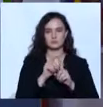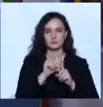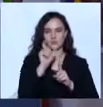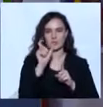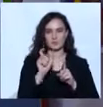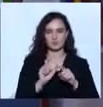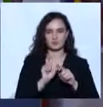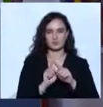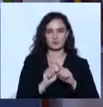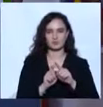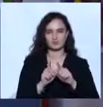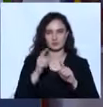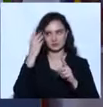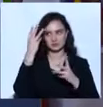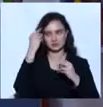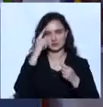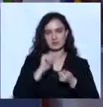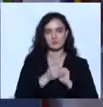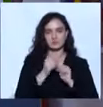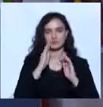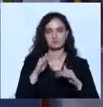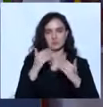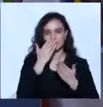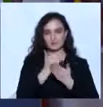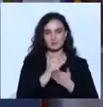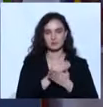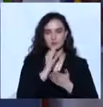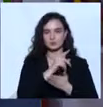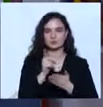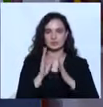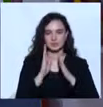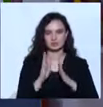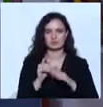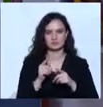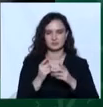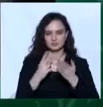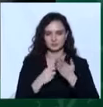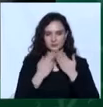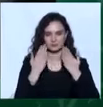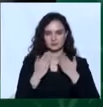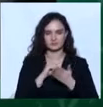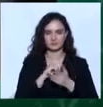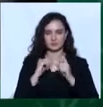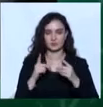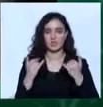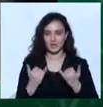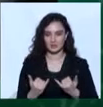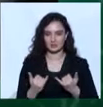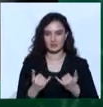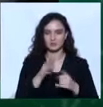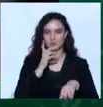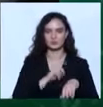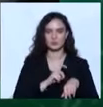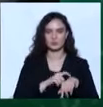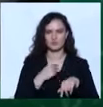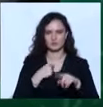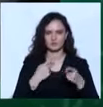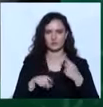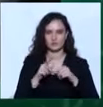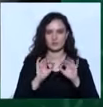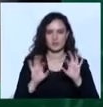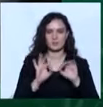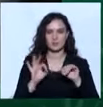vocabulary words in mind throughout our lesson and for when you read the book yourself. Now, it's time for us to